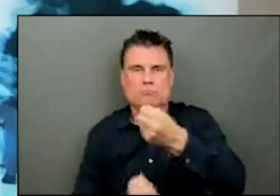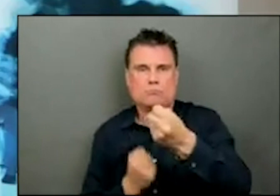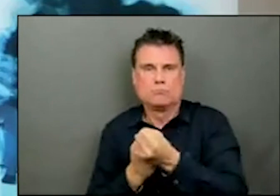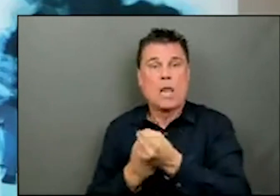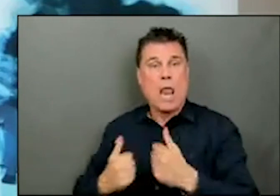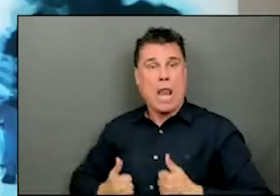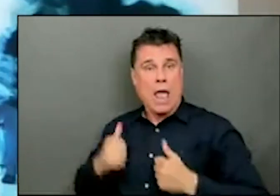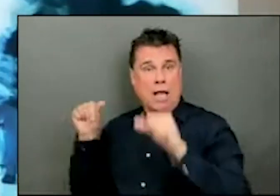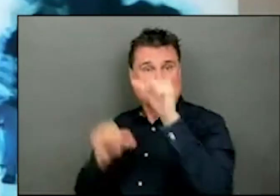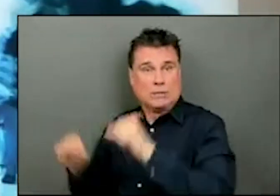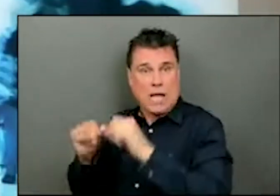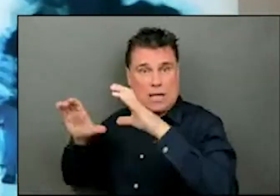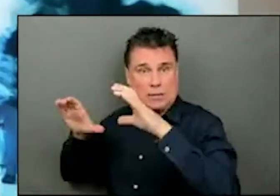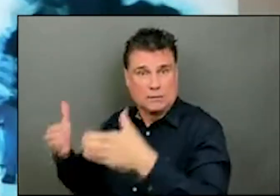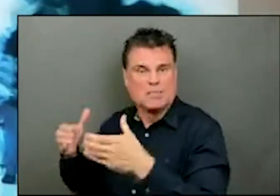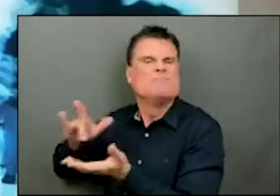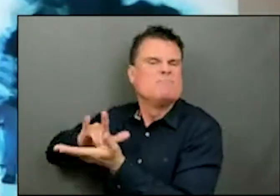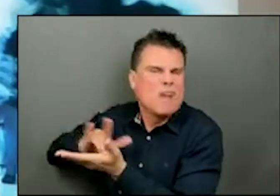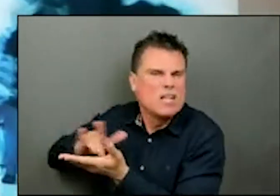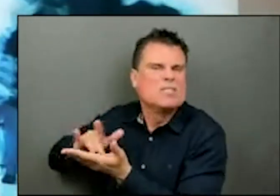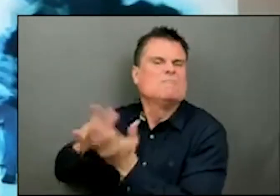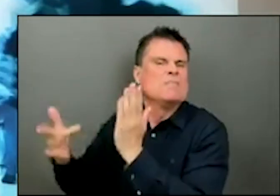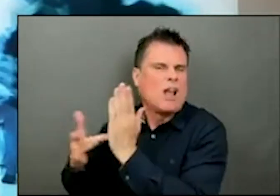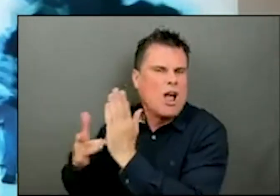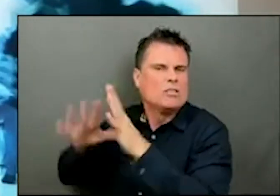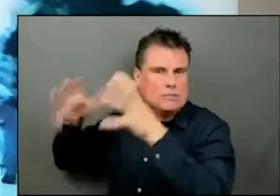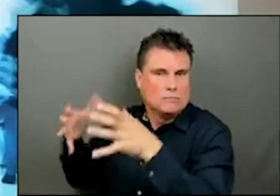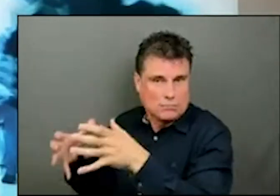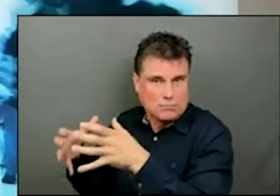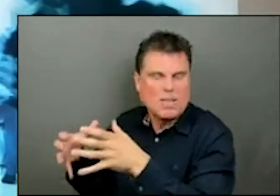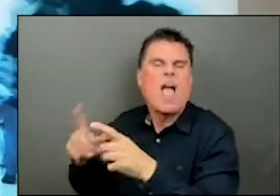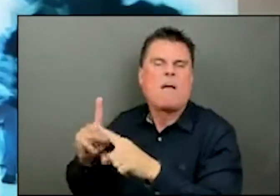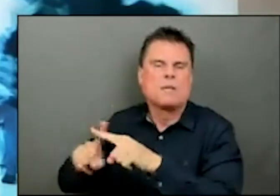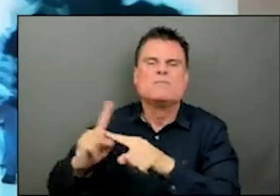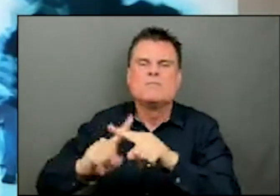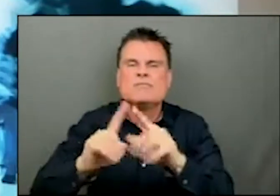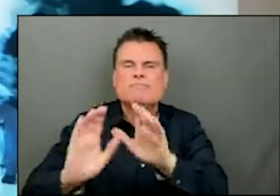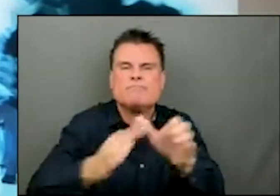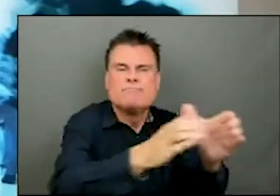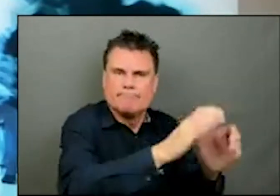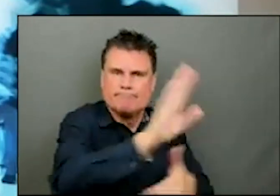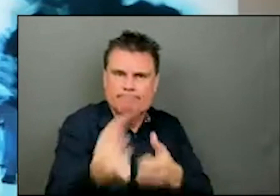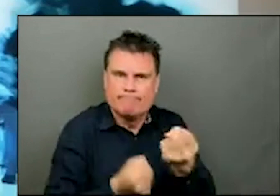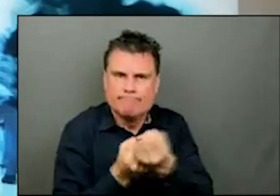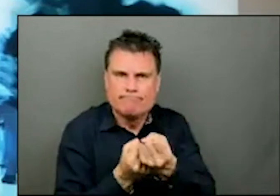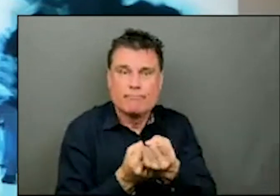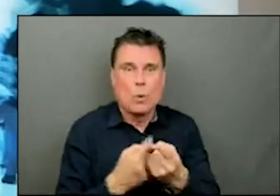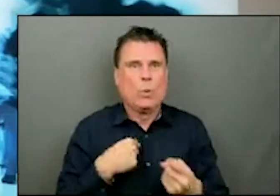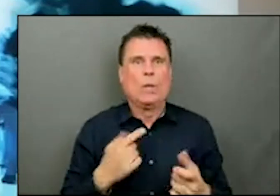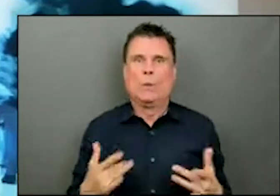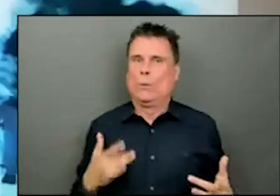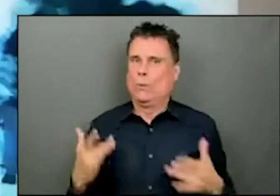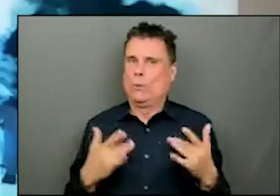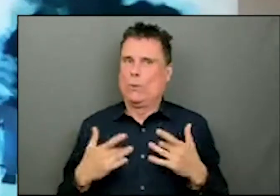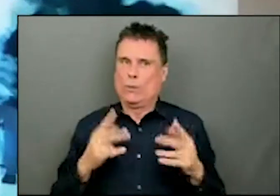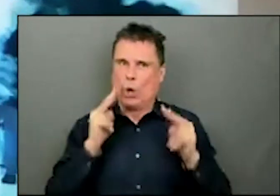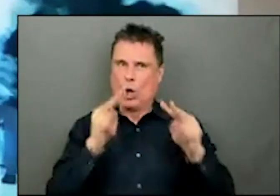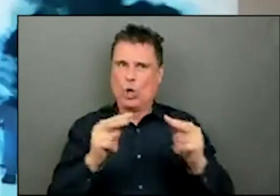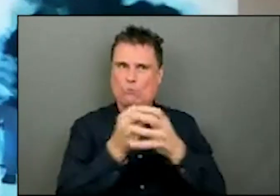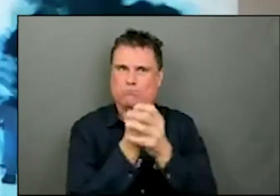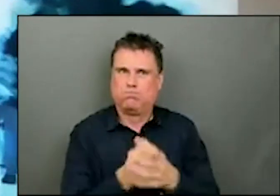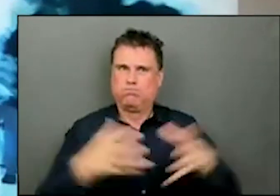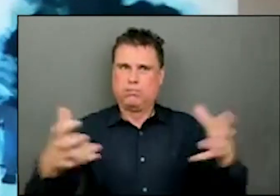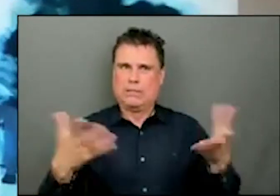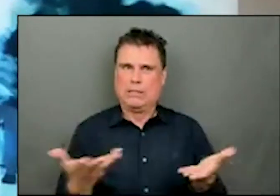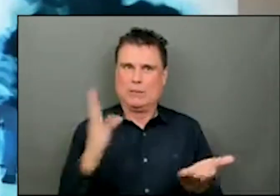been mentioned. We look forward to working with InBC to further expand the life sciences sector and enhance BC's resilience to future